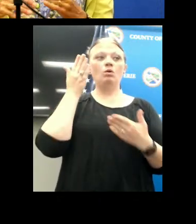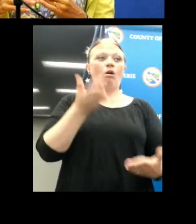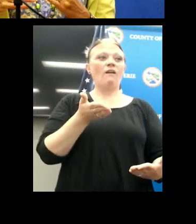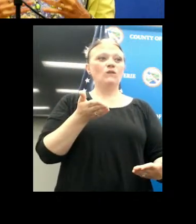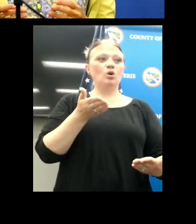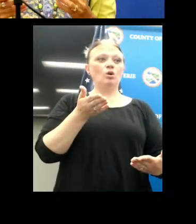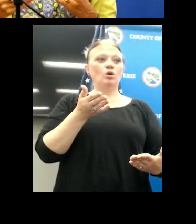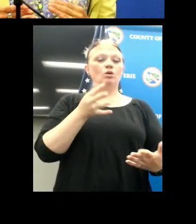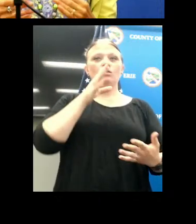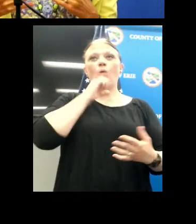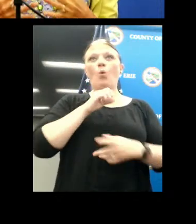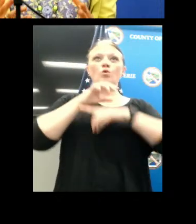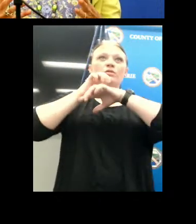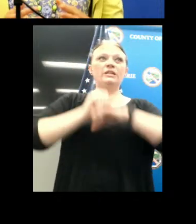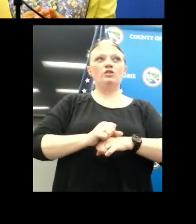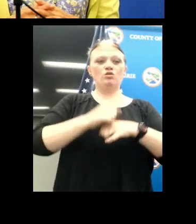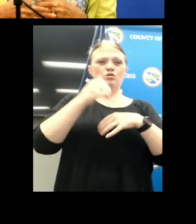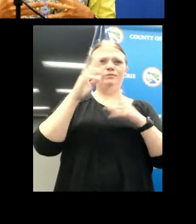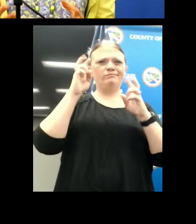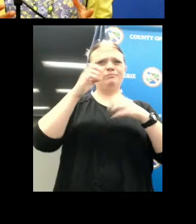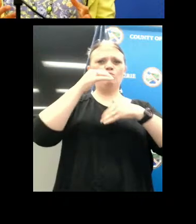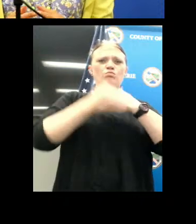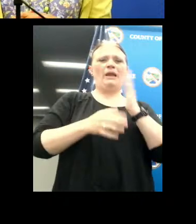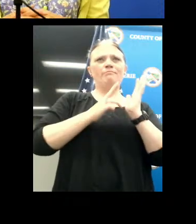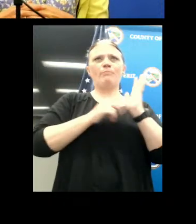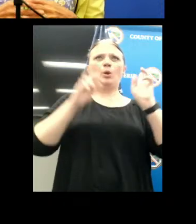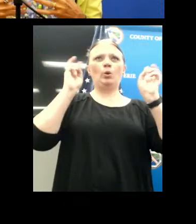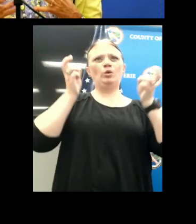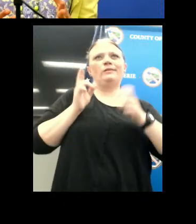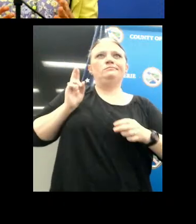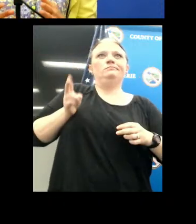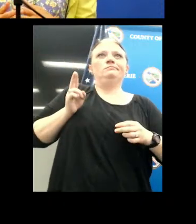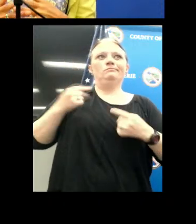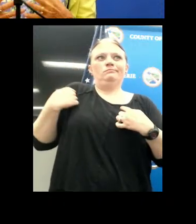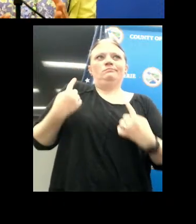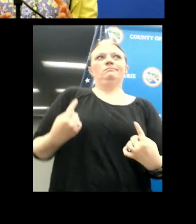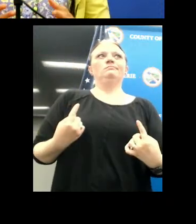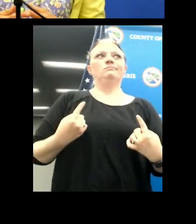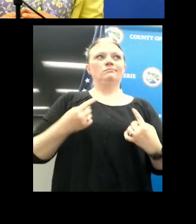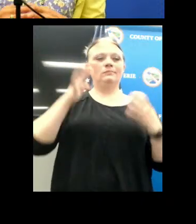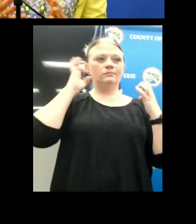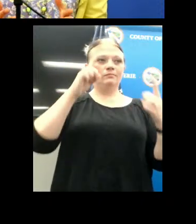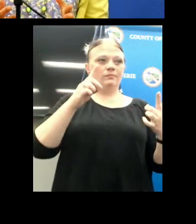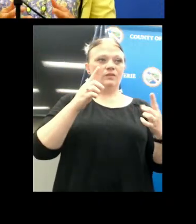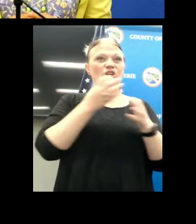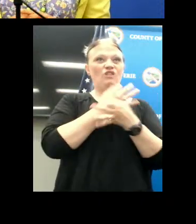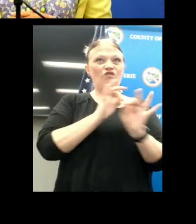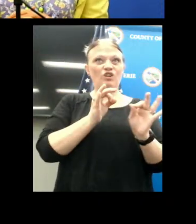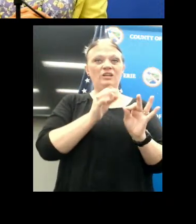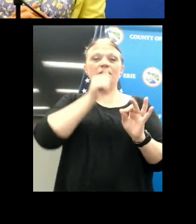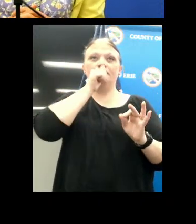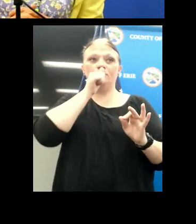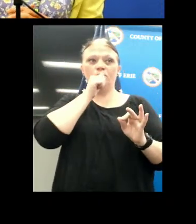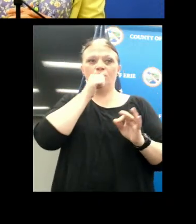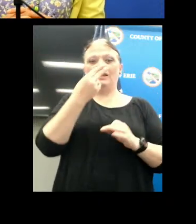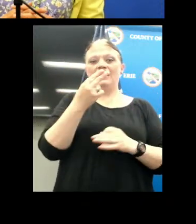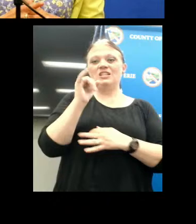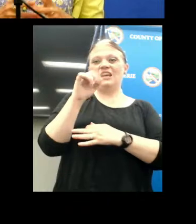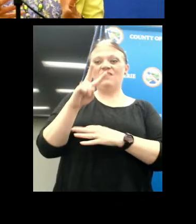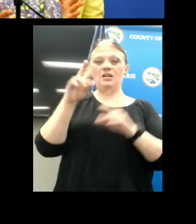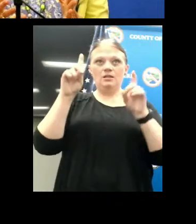offering our old traditional bread and butter education. We're going to be offering free confidential HIV